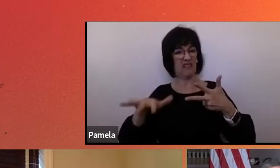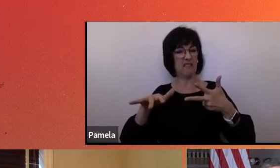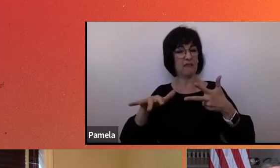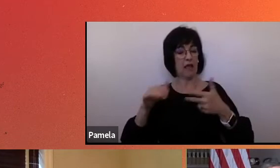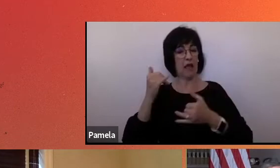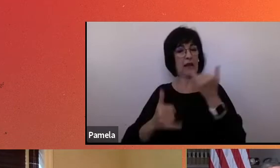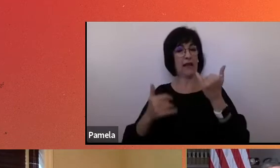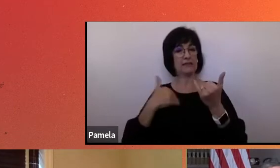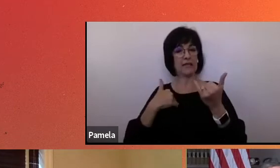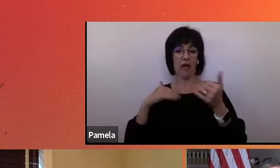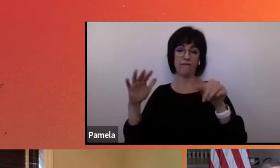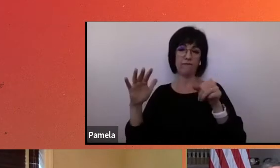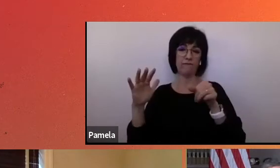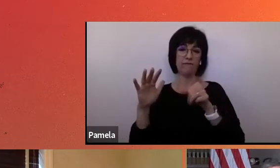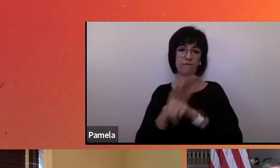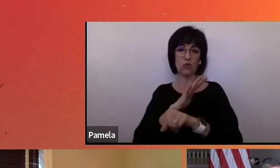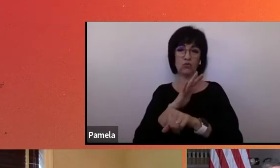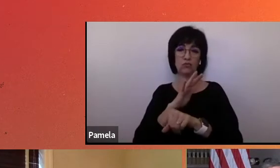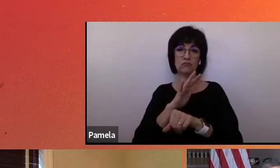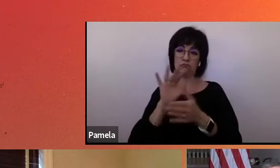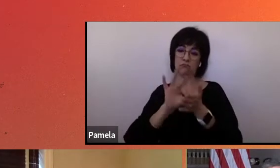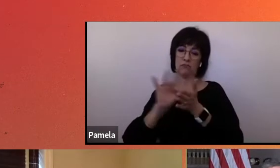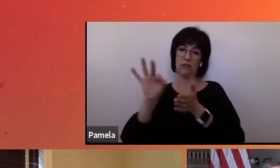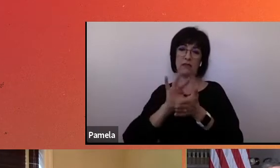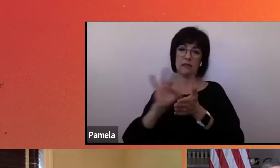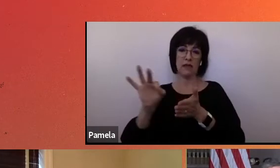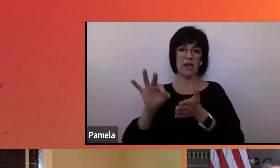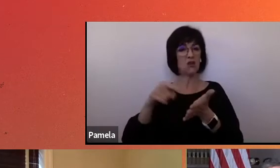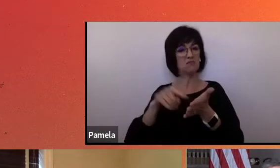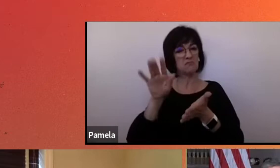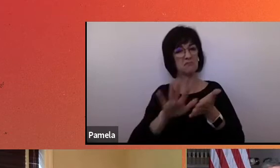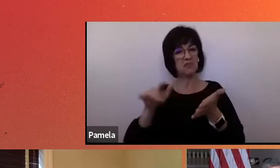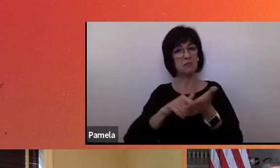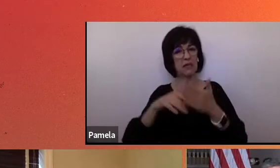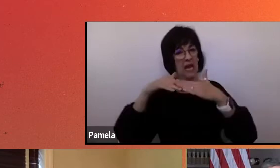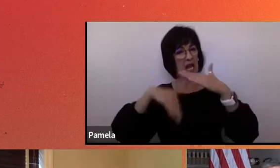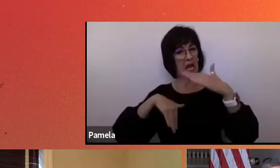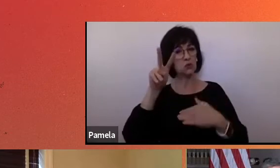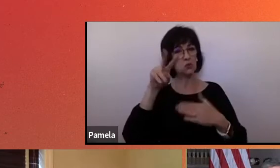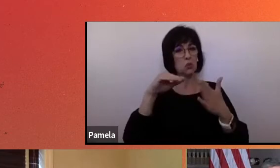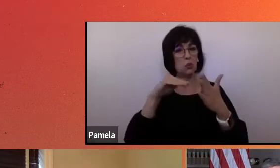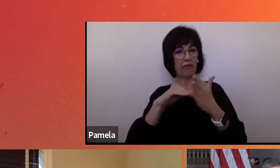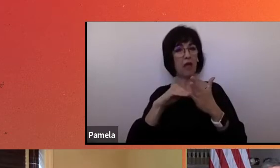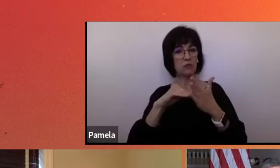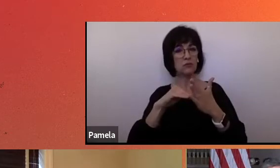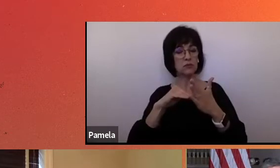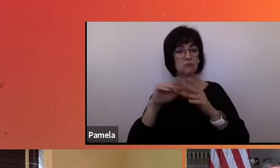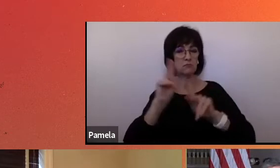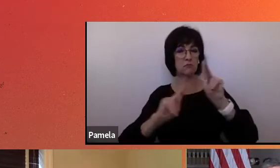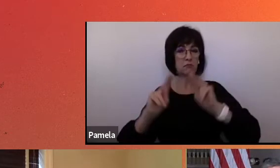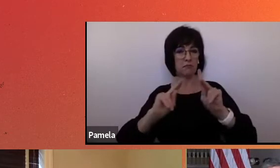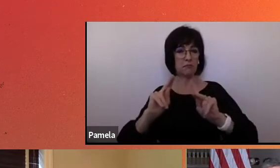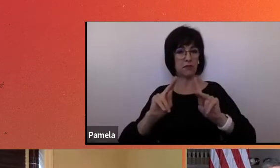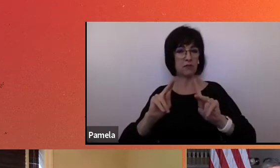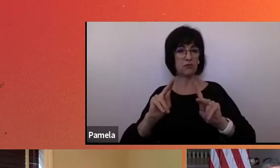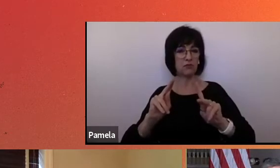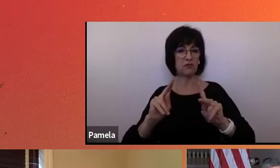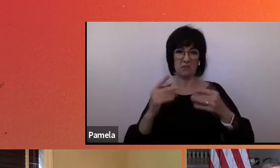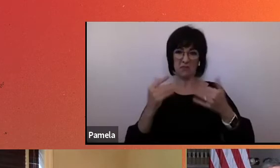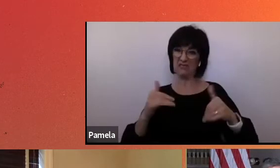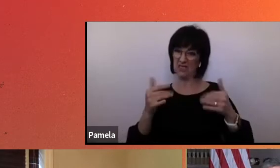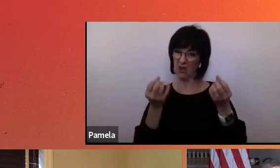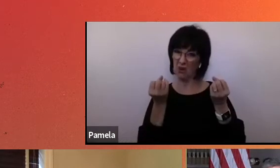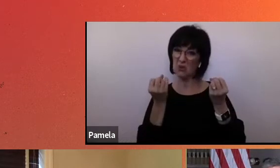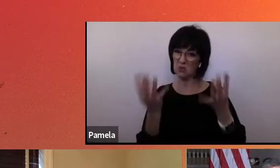before the Civil War. So it's about that number, less than 2,000, but a significant amount. There were also a